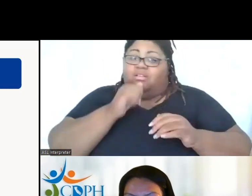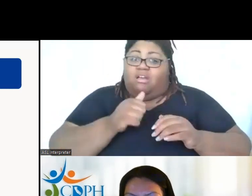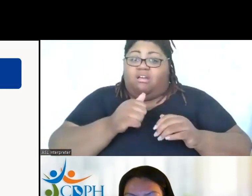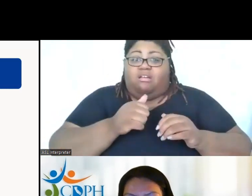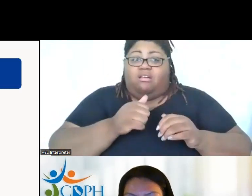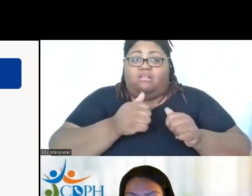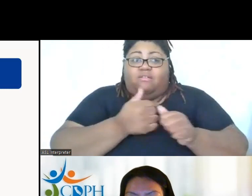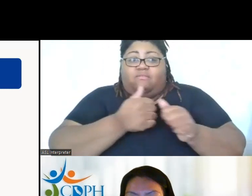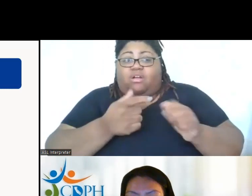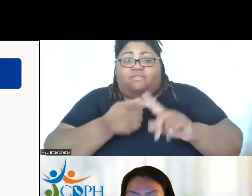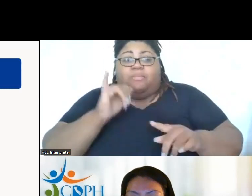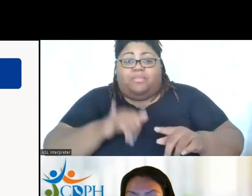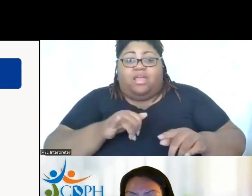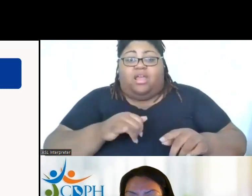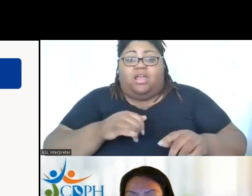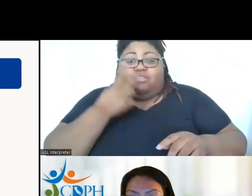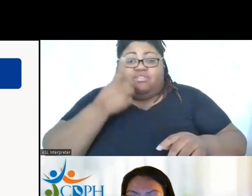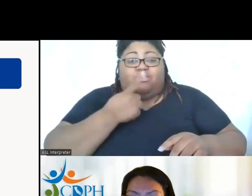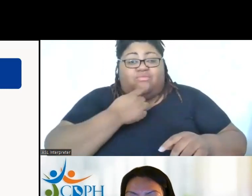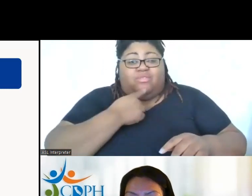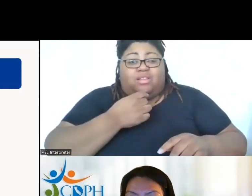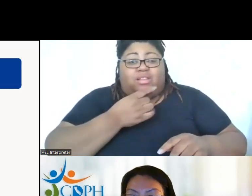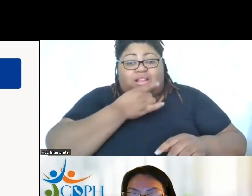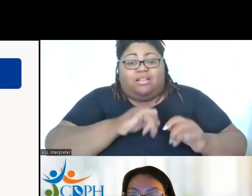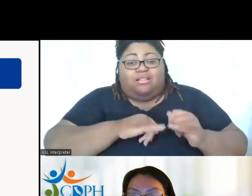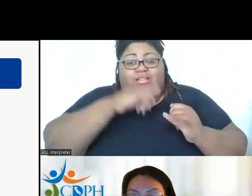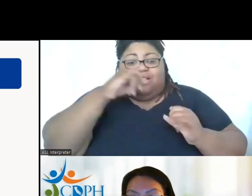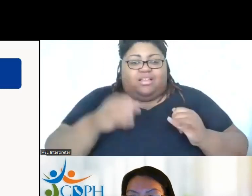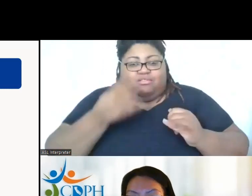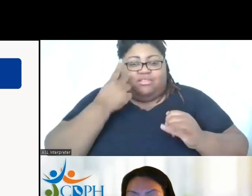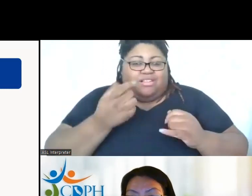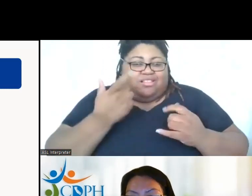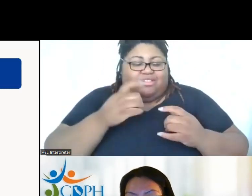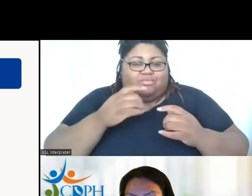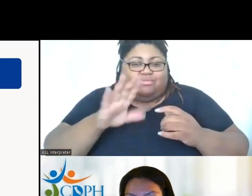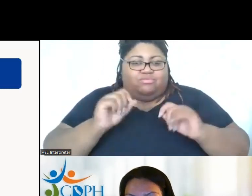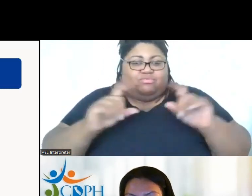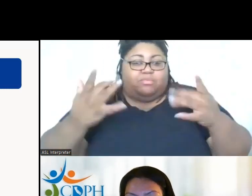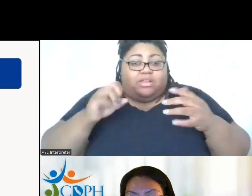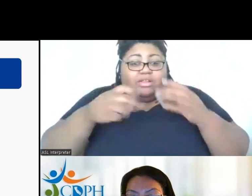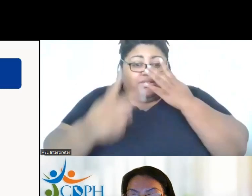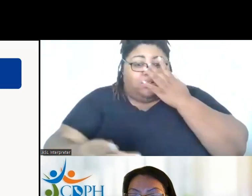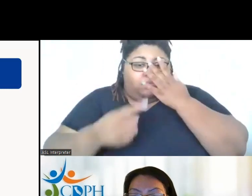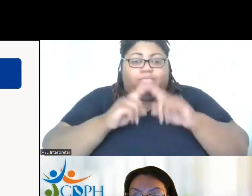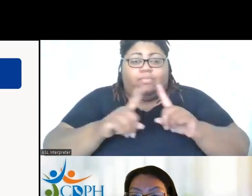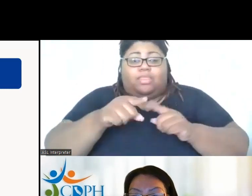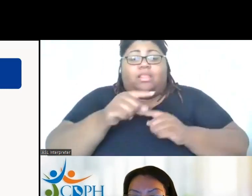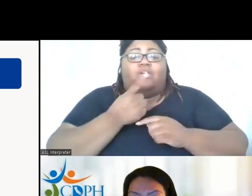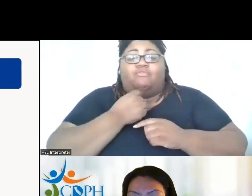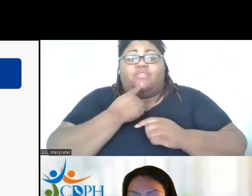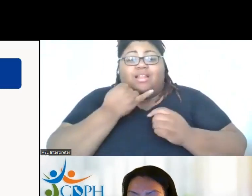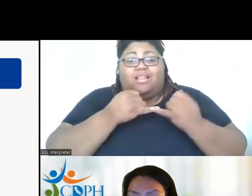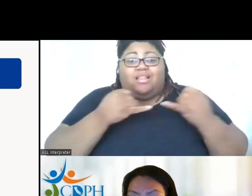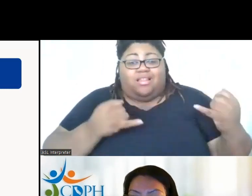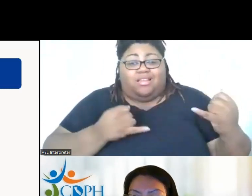red line, might be hard to discern on your screen depending on how big your screen is the COVID hospitalizations. Some of that